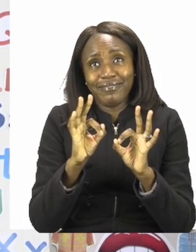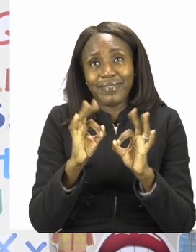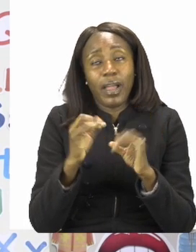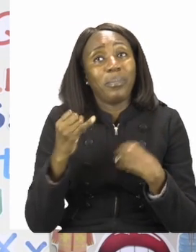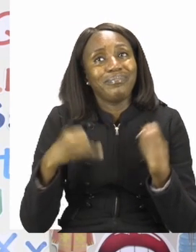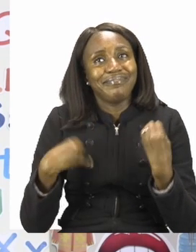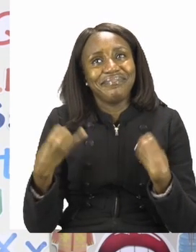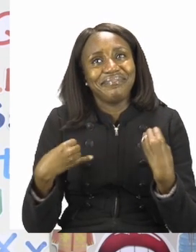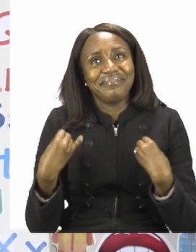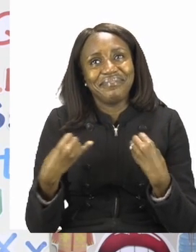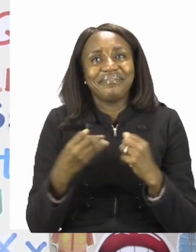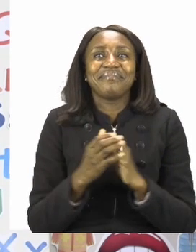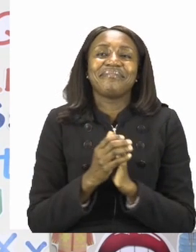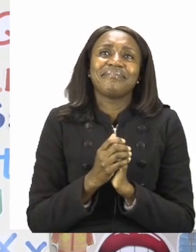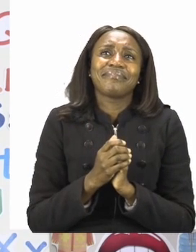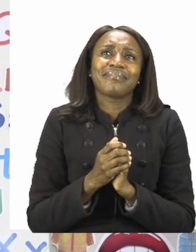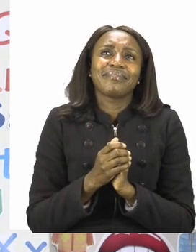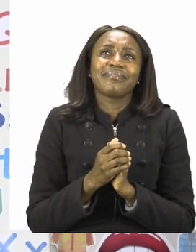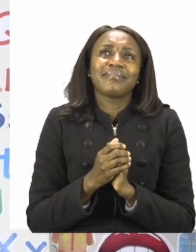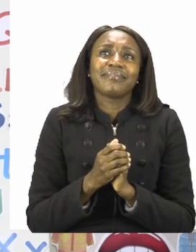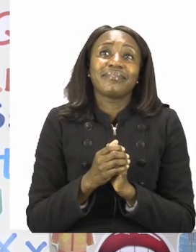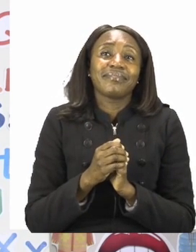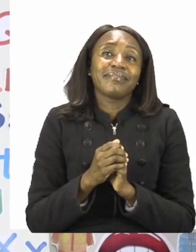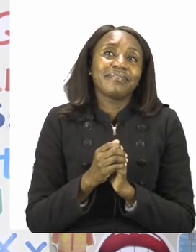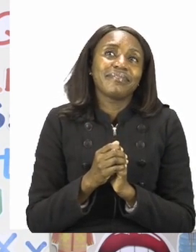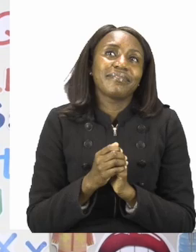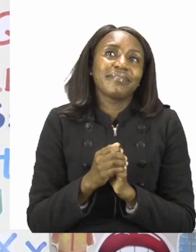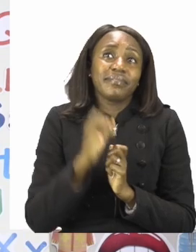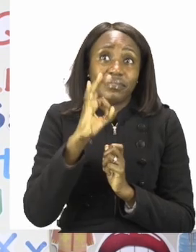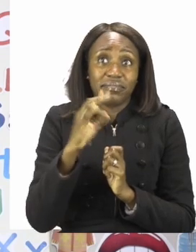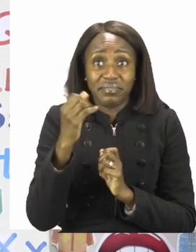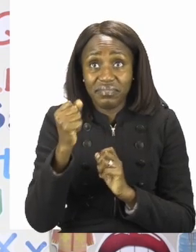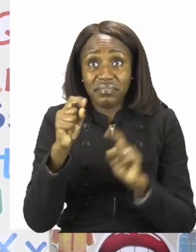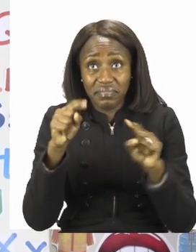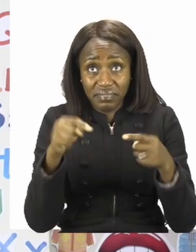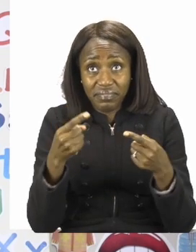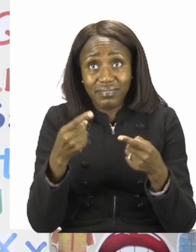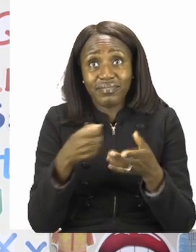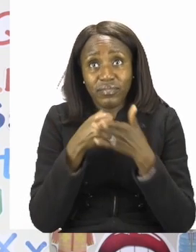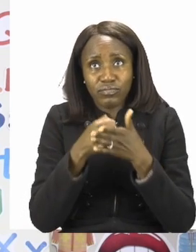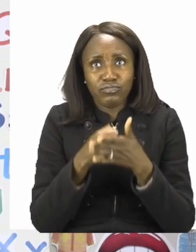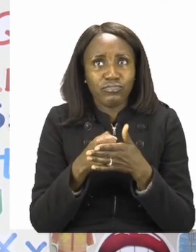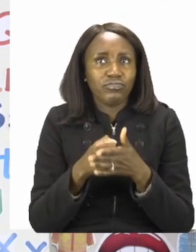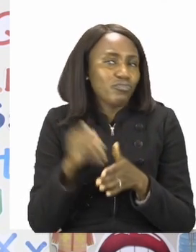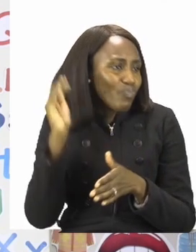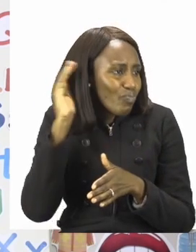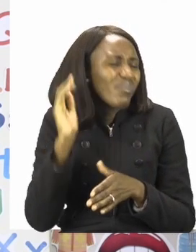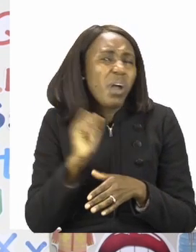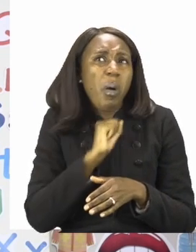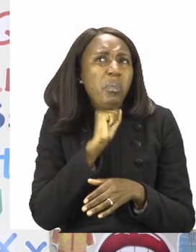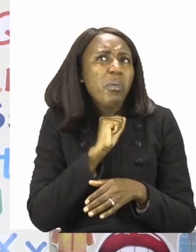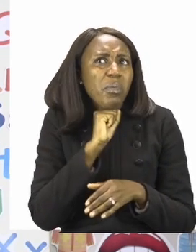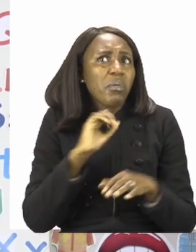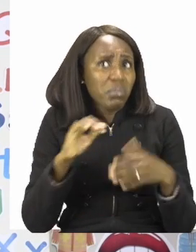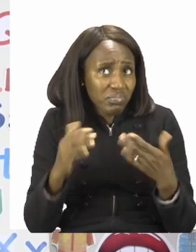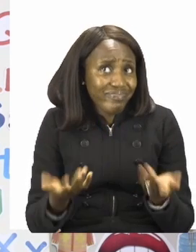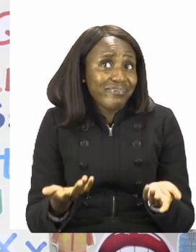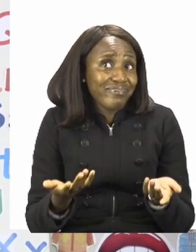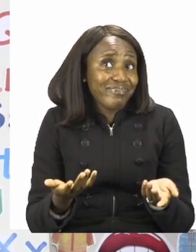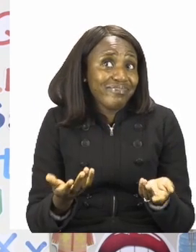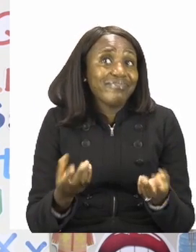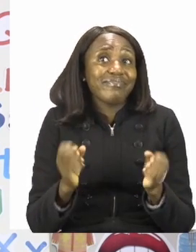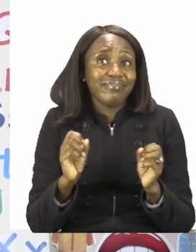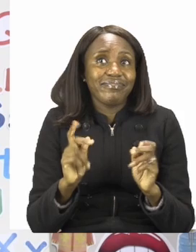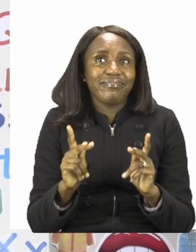exercises. If you have a bell, a whistle at home, you can also try to see by yourself whether they make a loud